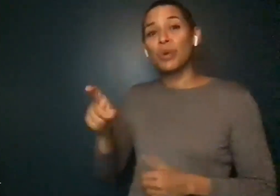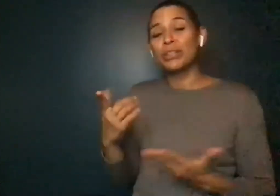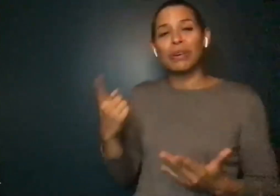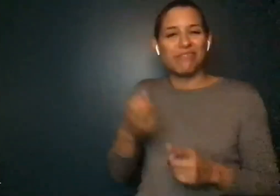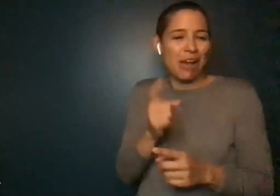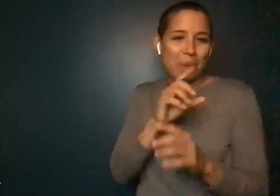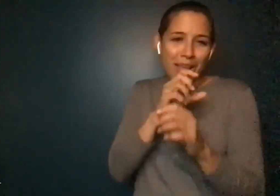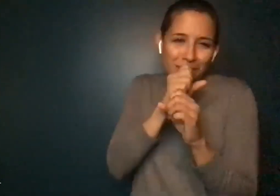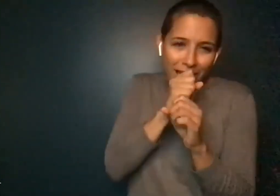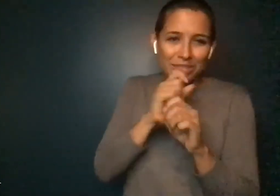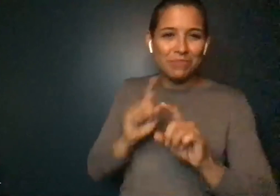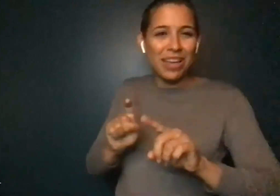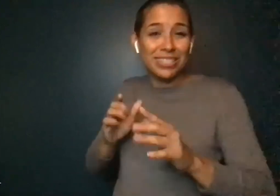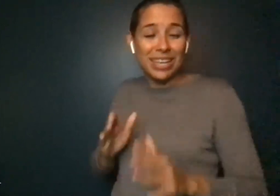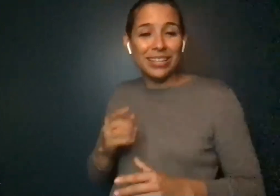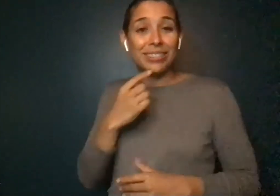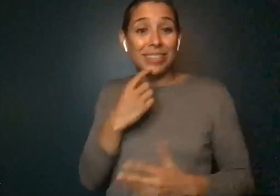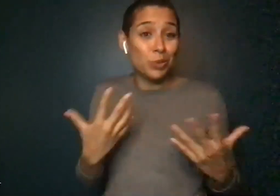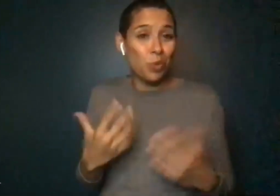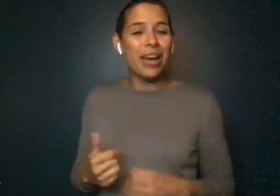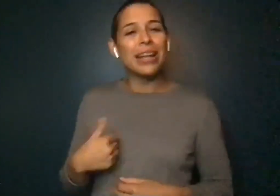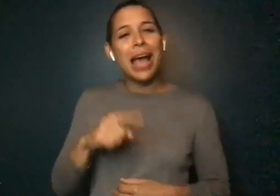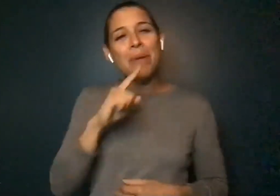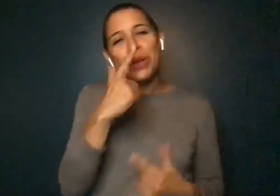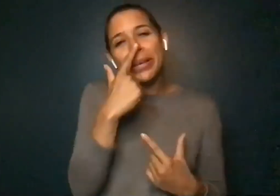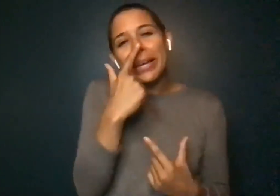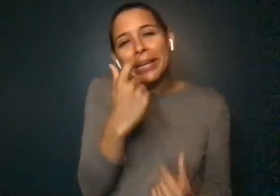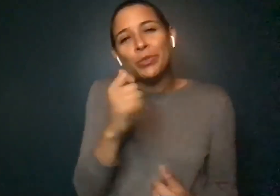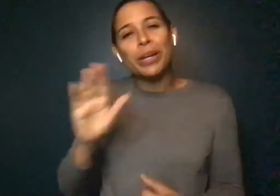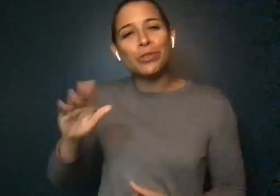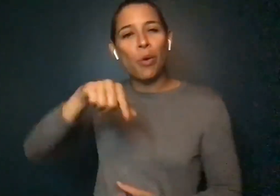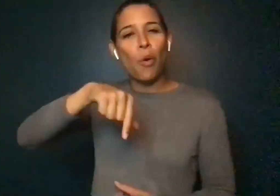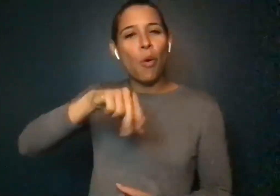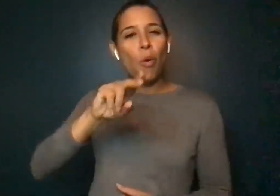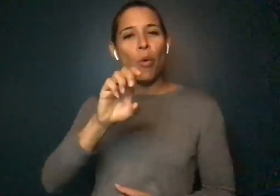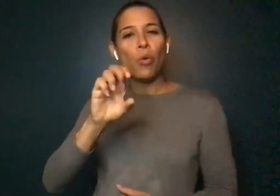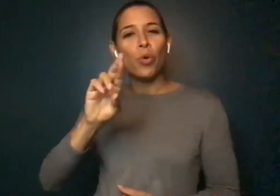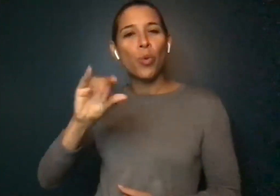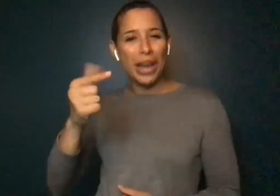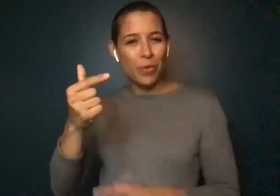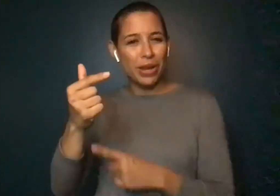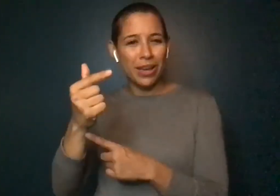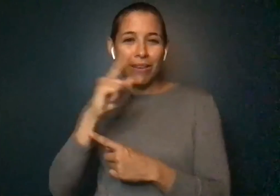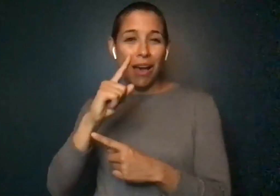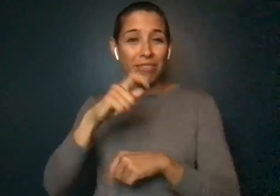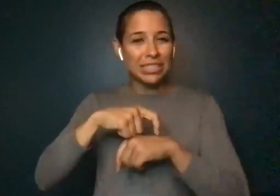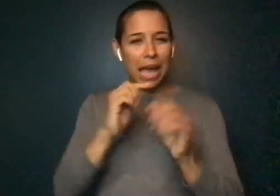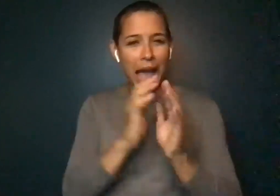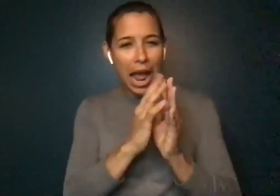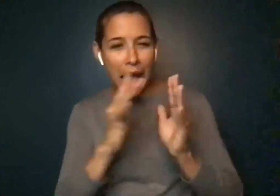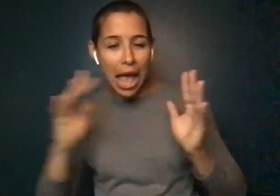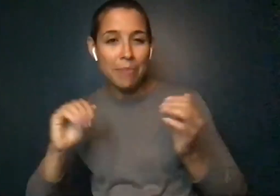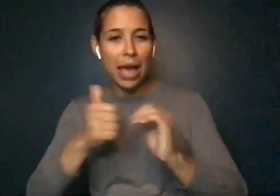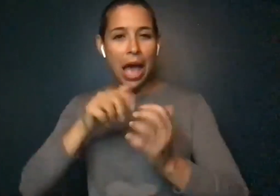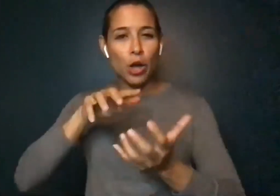attendee who says, I'm really interested in your querying of time in the way that you mix the mythological and a sort of sci-fi or